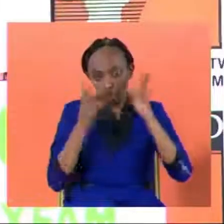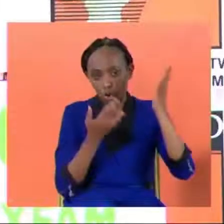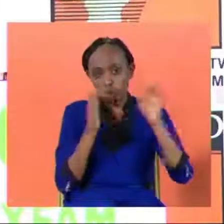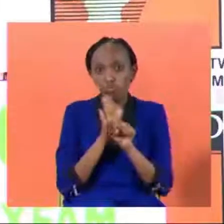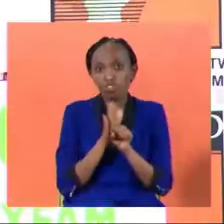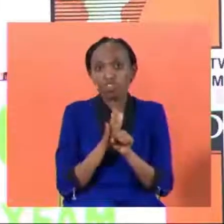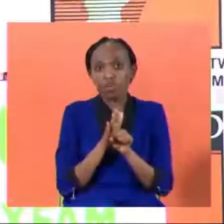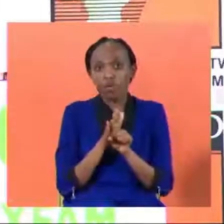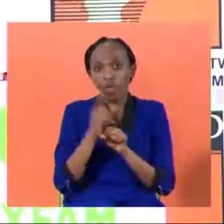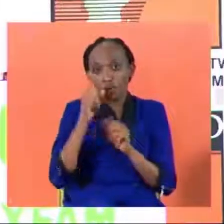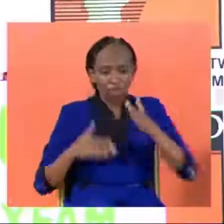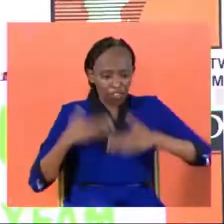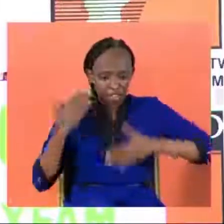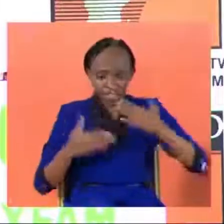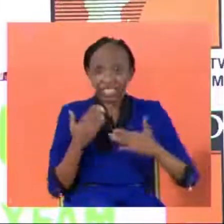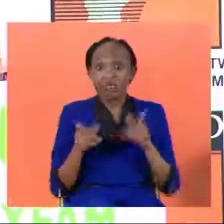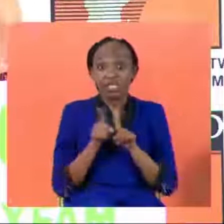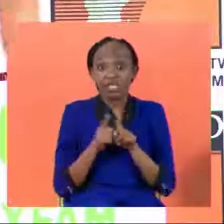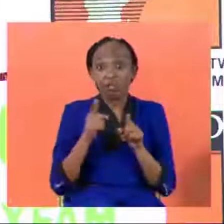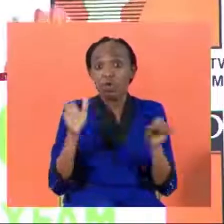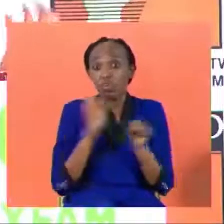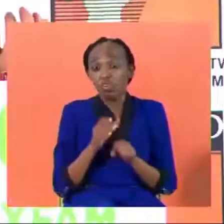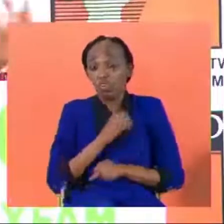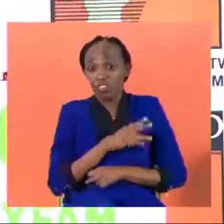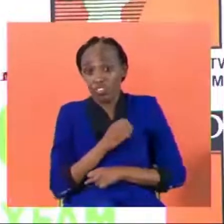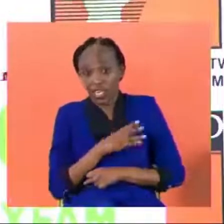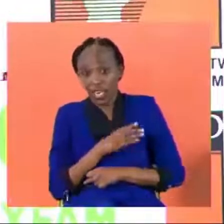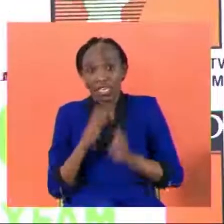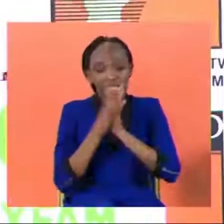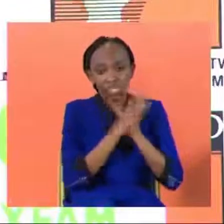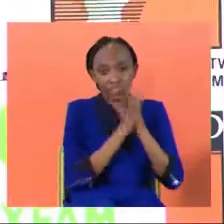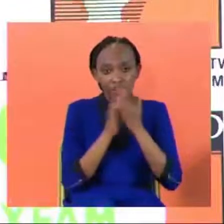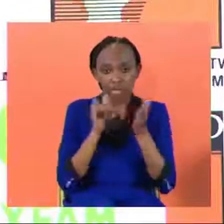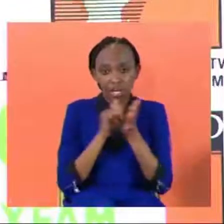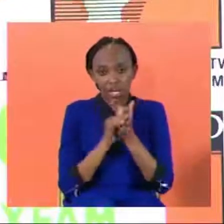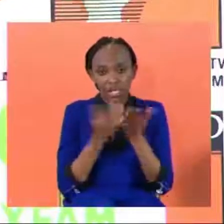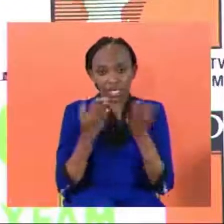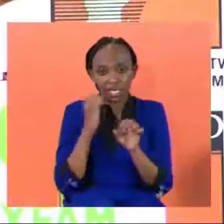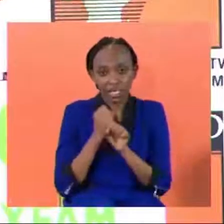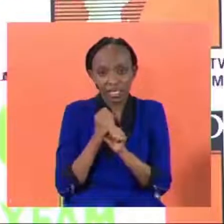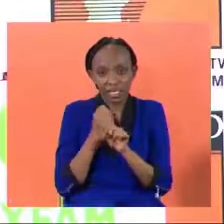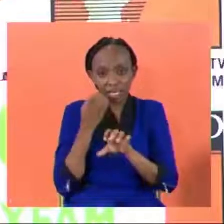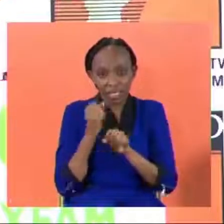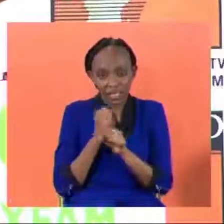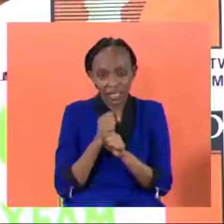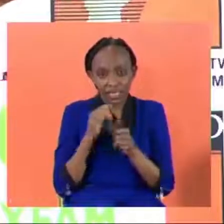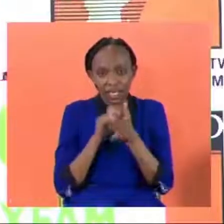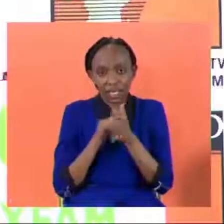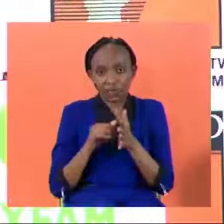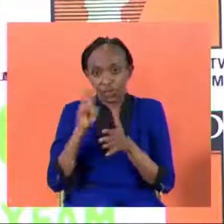it one of excitement? Is it one that is full of fear? There's a story that I just did recently, which was looking at